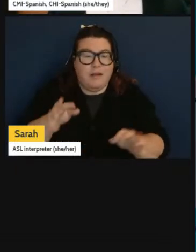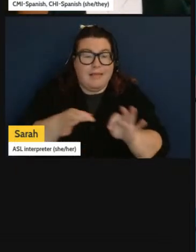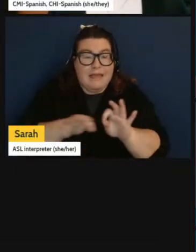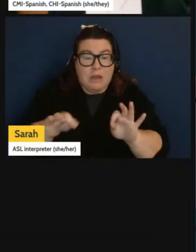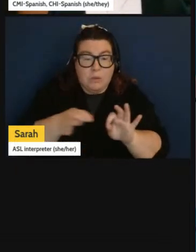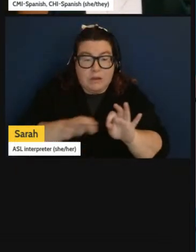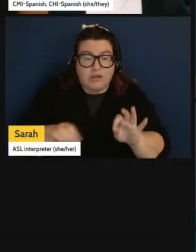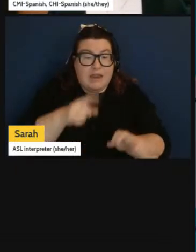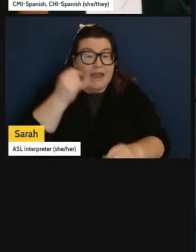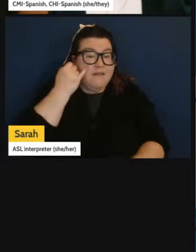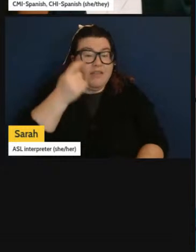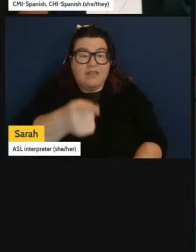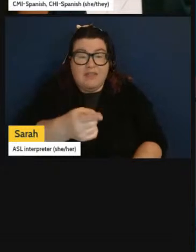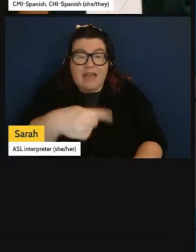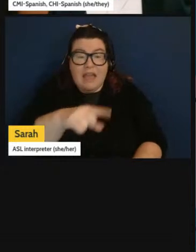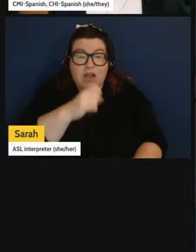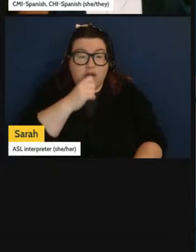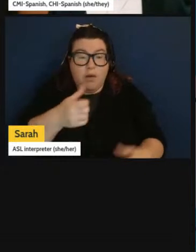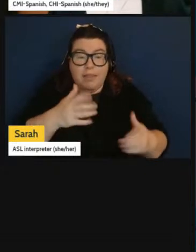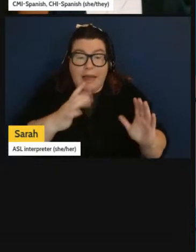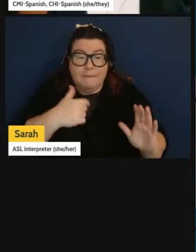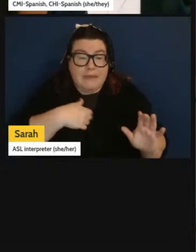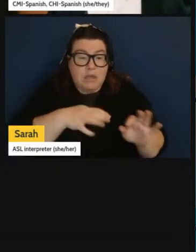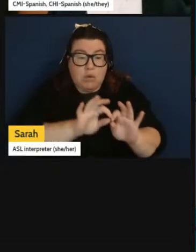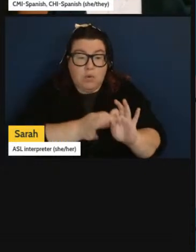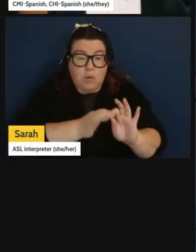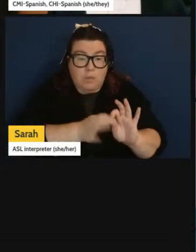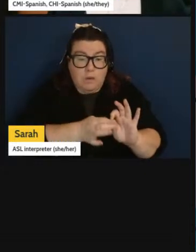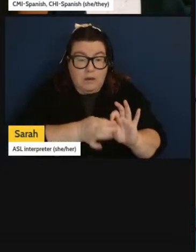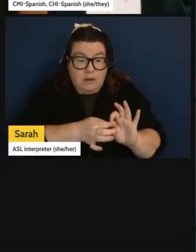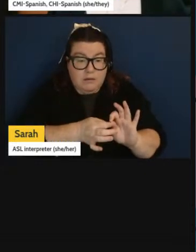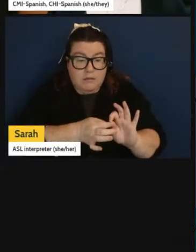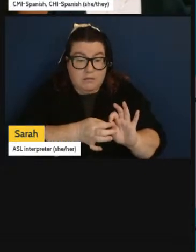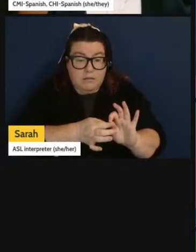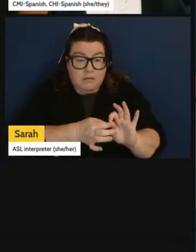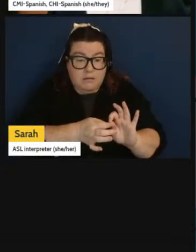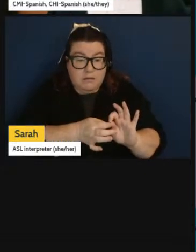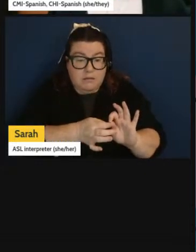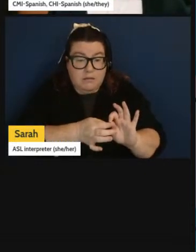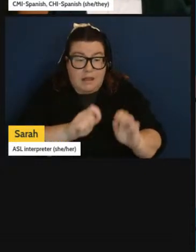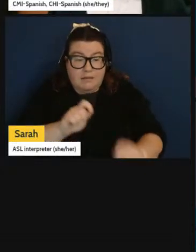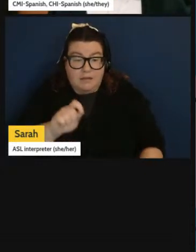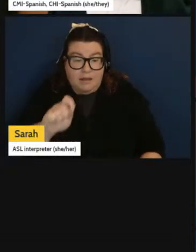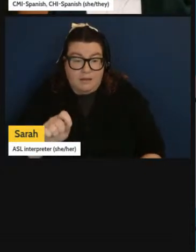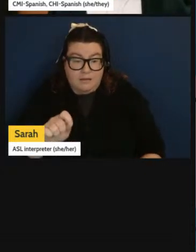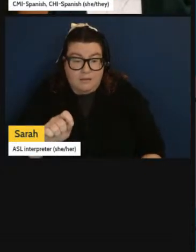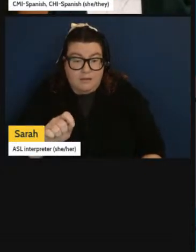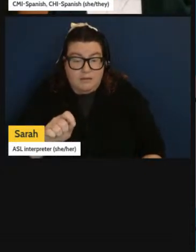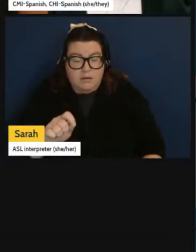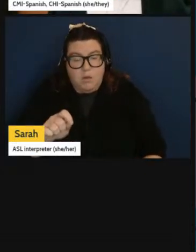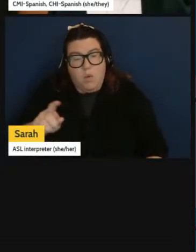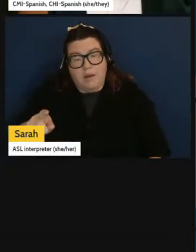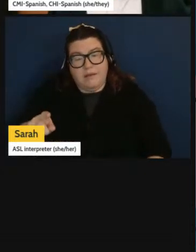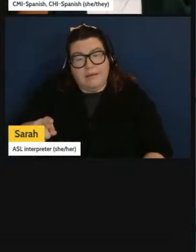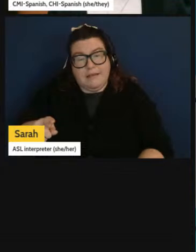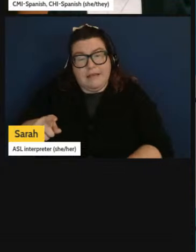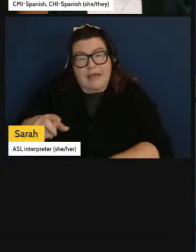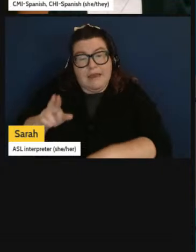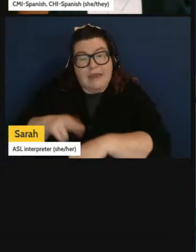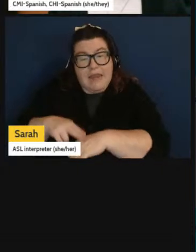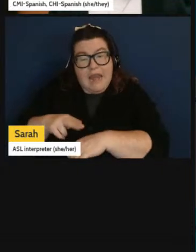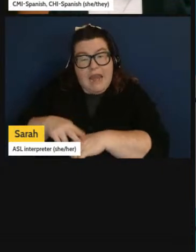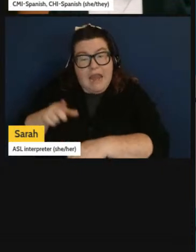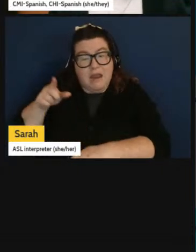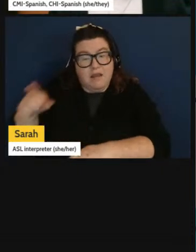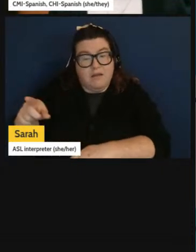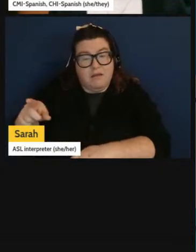if they don't give me a chance to interpret, okay? Whereas the native speakers of gendered languages